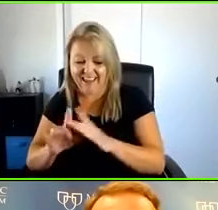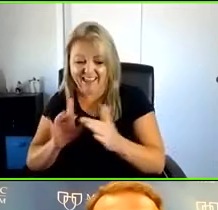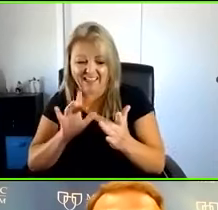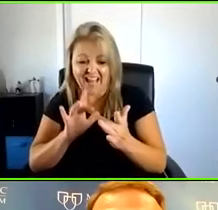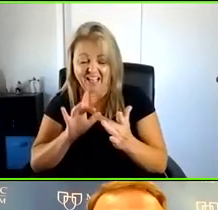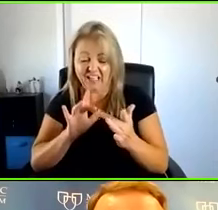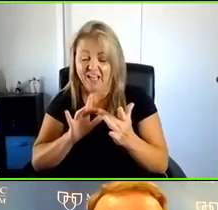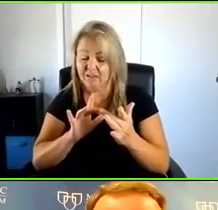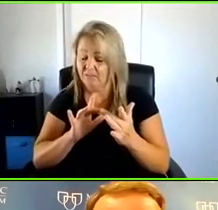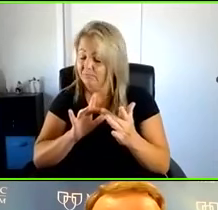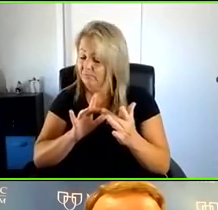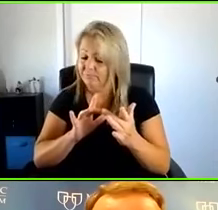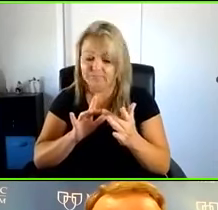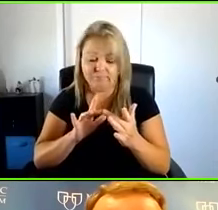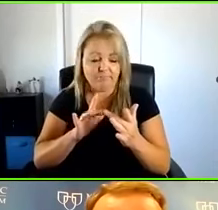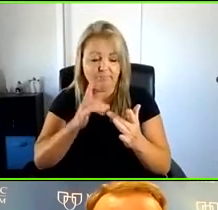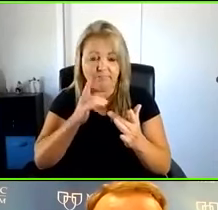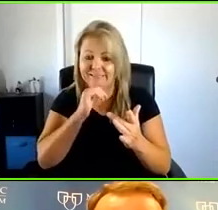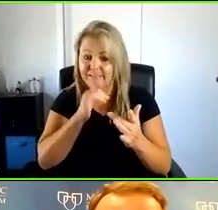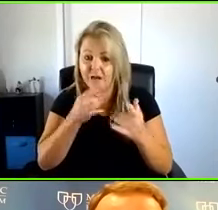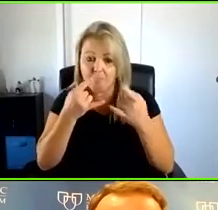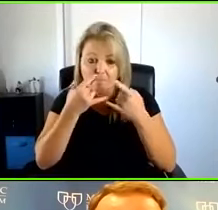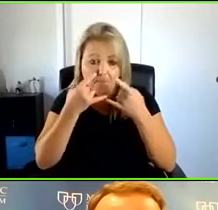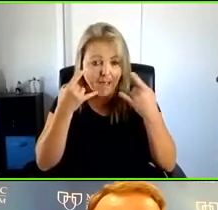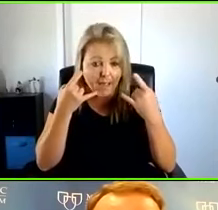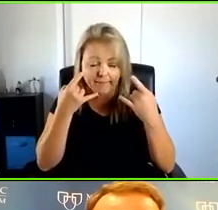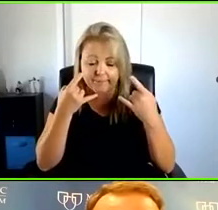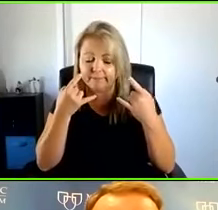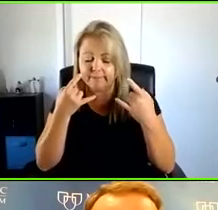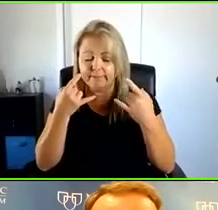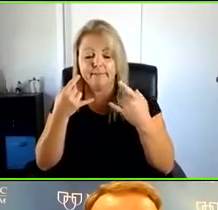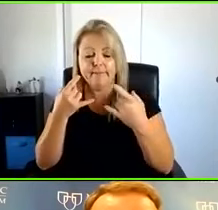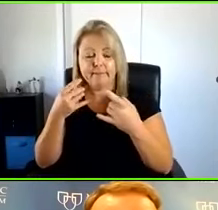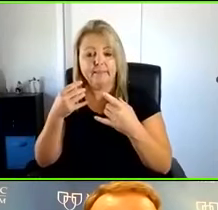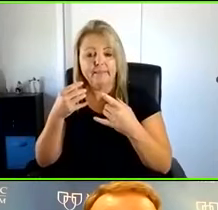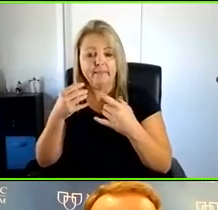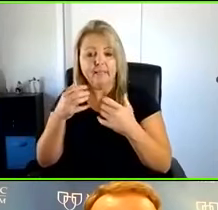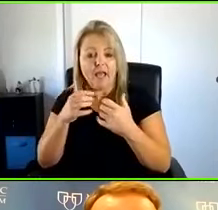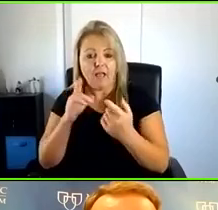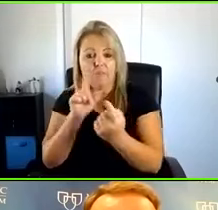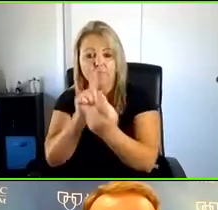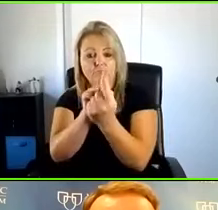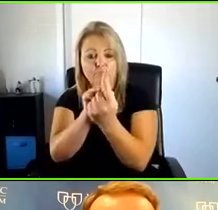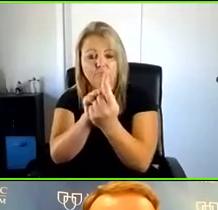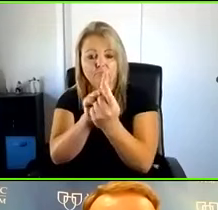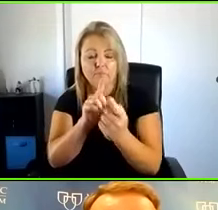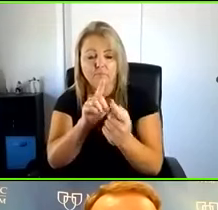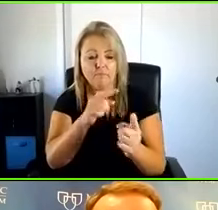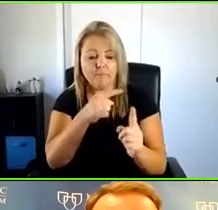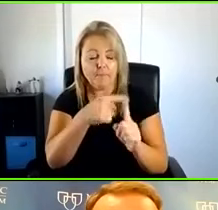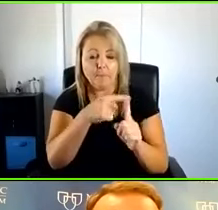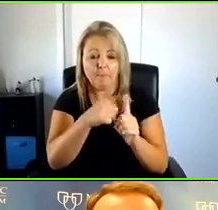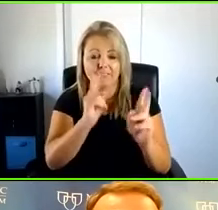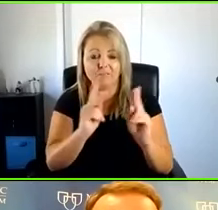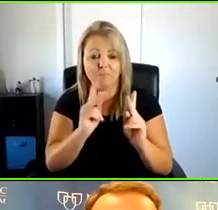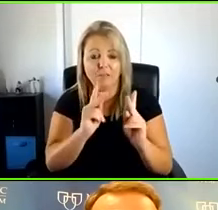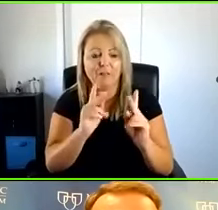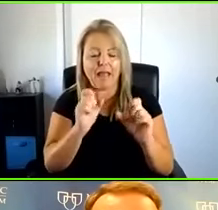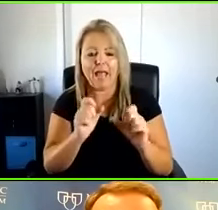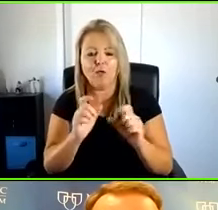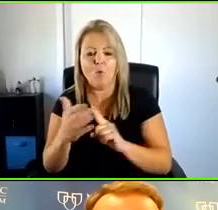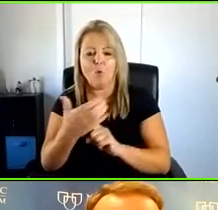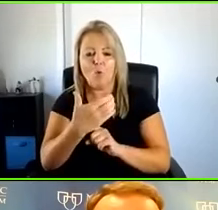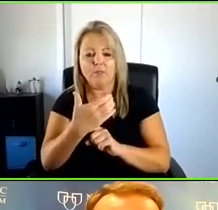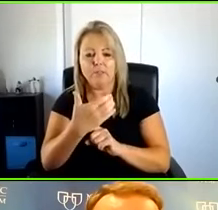students, because they weren't wearing masks and were within 6 feet of those positive people, had to go into quarantine